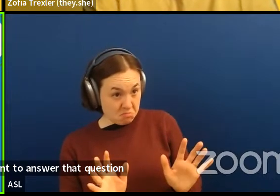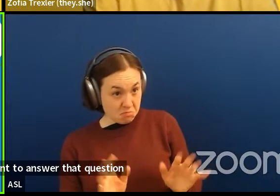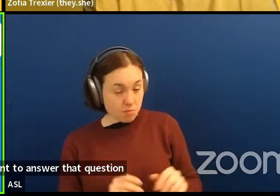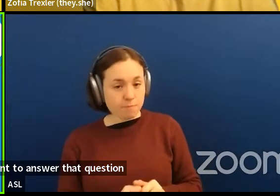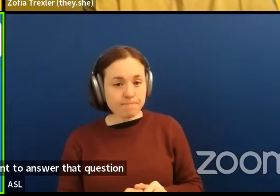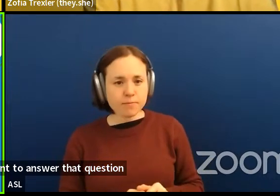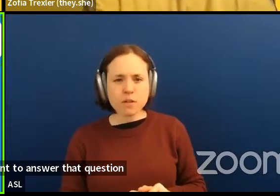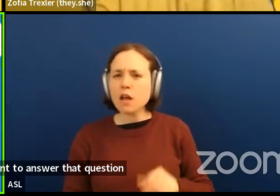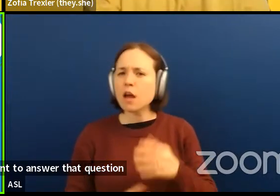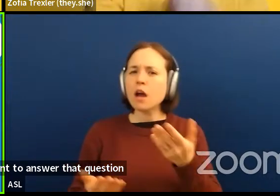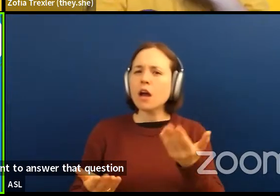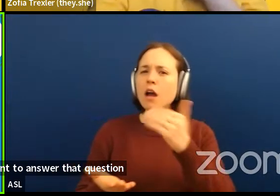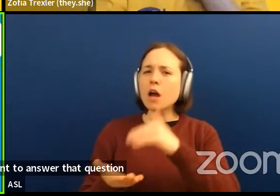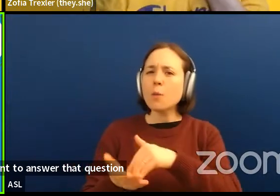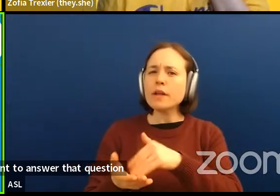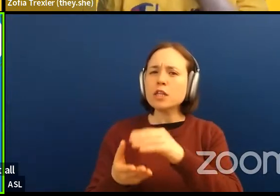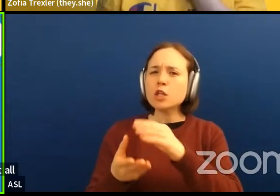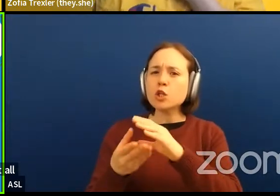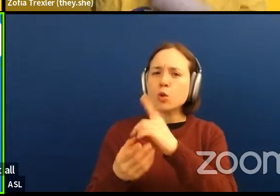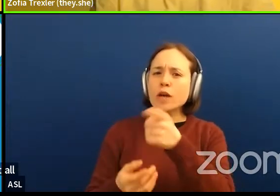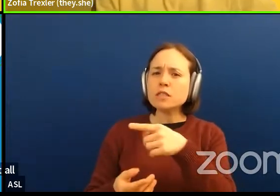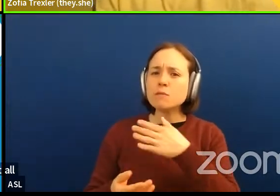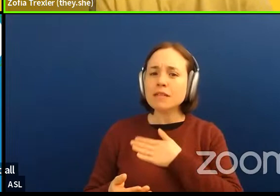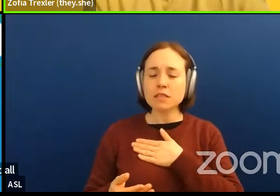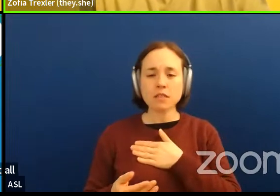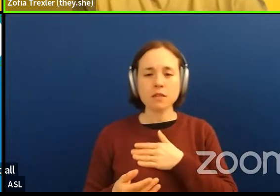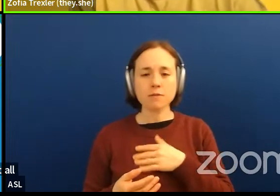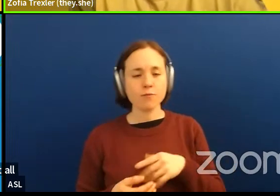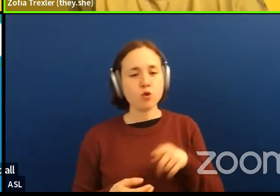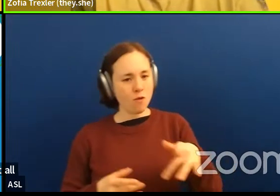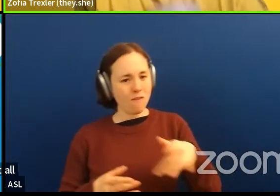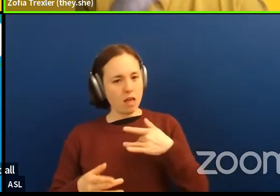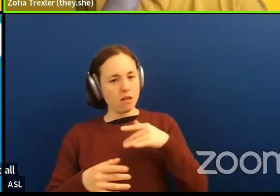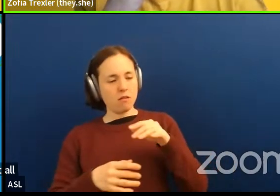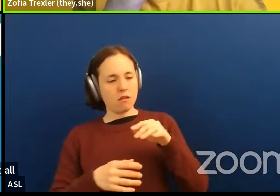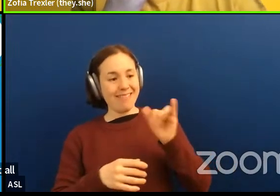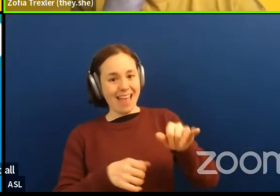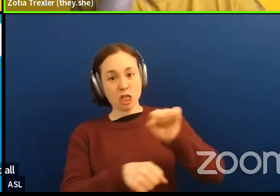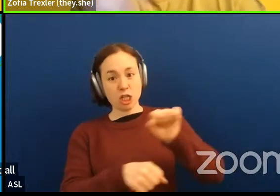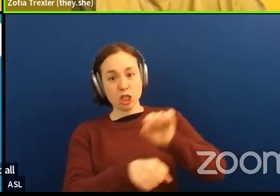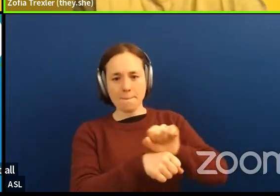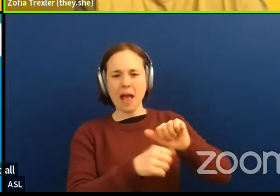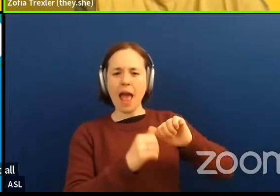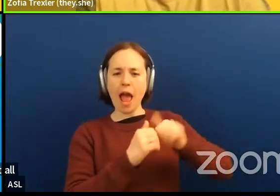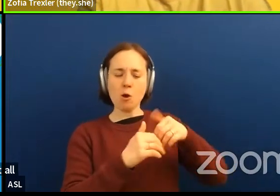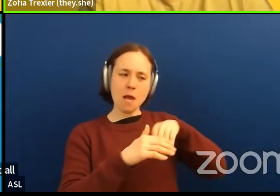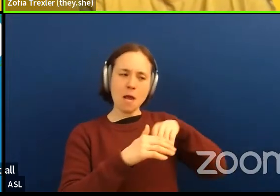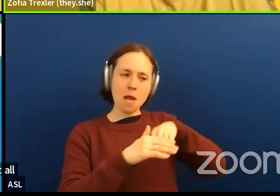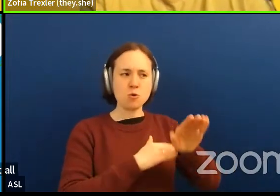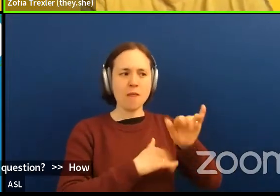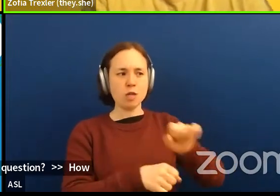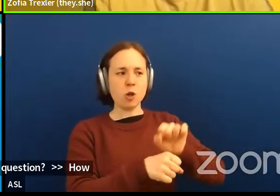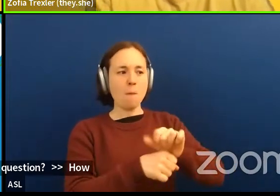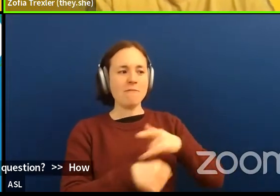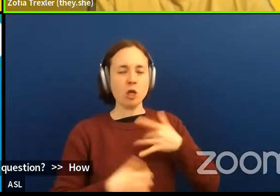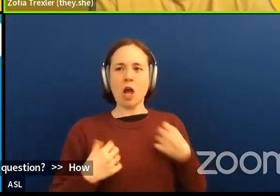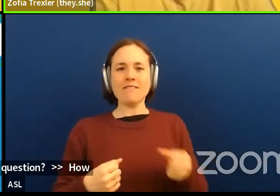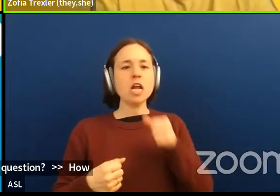What's the question again? How do you walk into your positions with confidence and not allow stereotypes to get in the way?